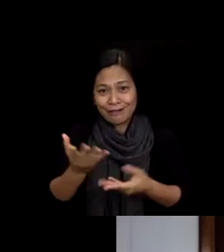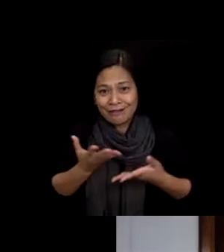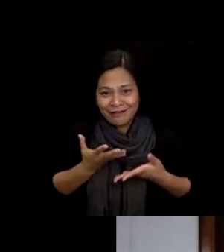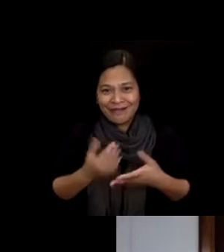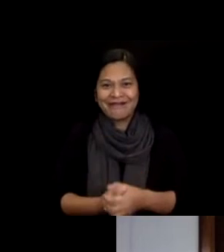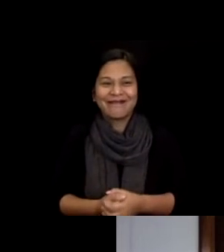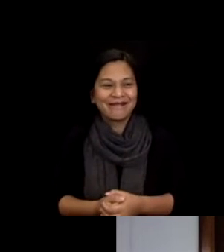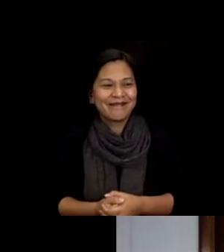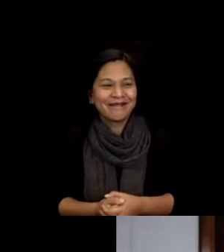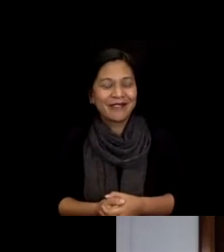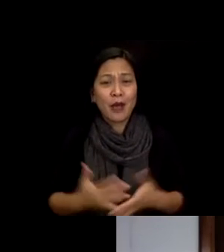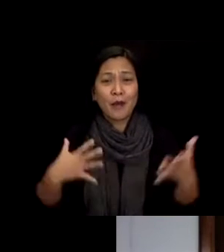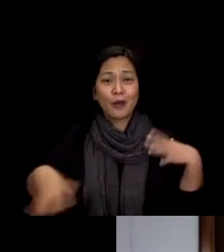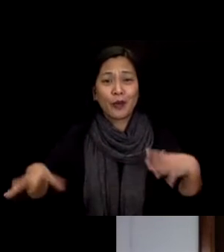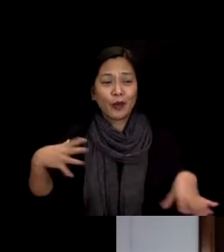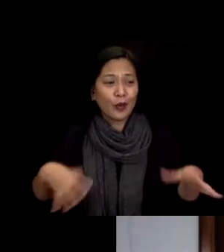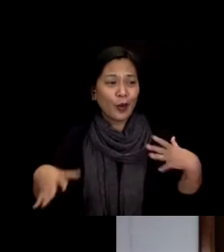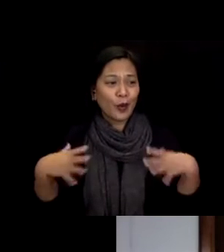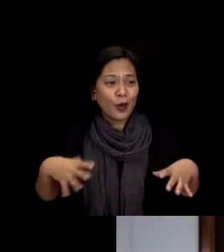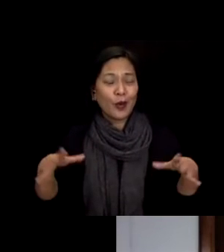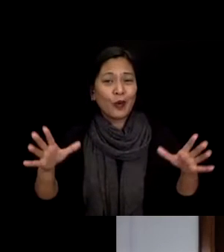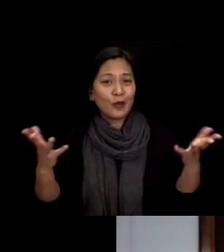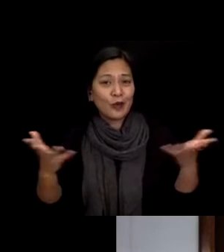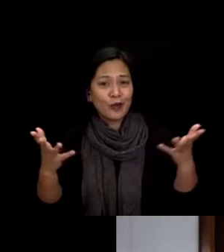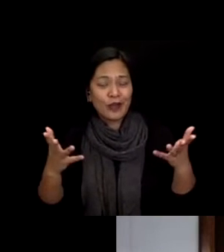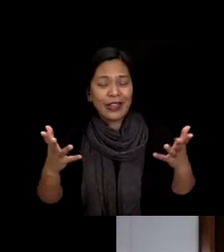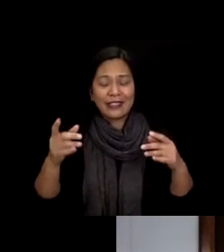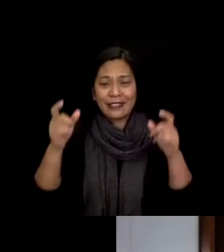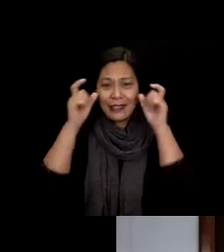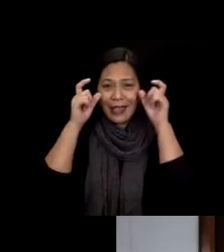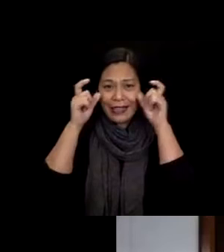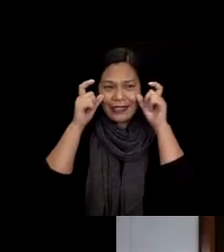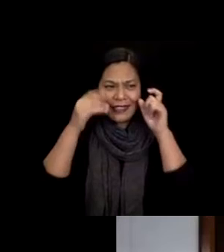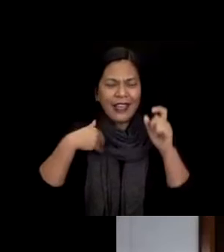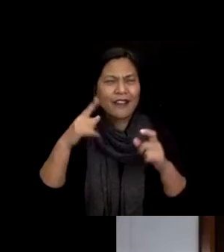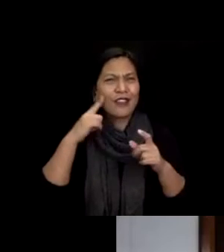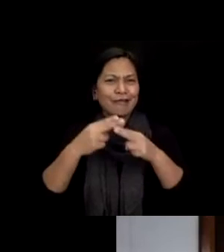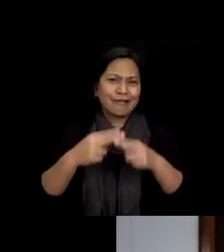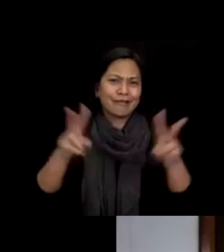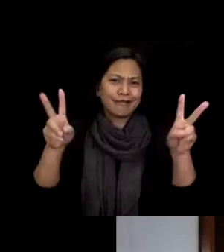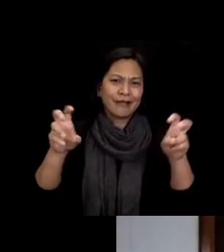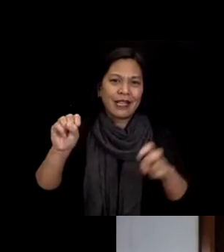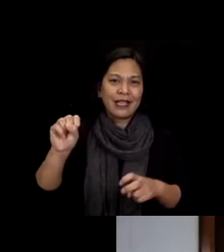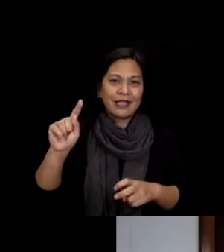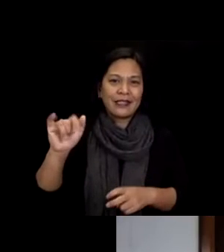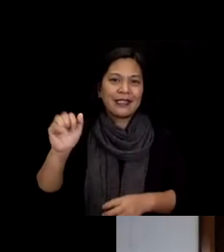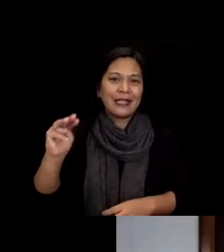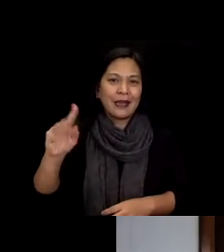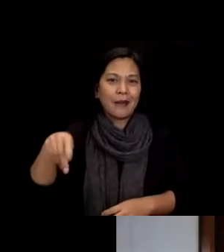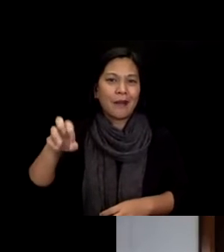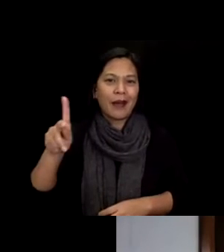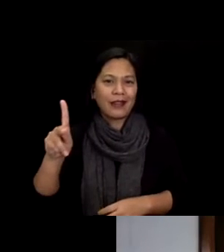I'm wearing like these steampunk glasses. I've been describing them. They're green with these gold rims